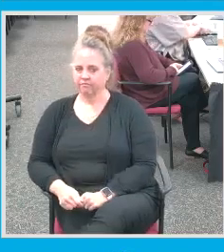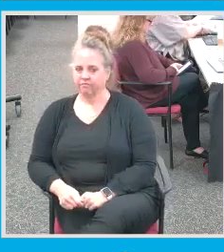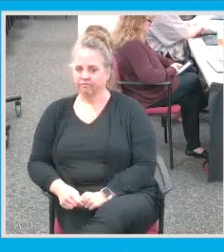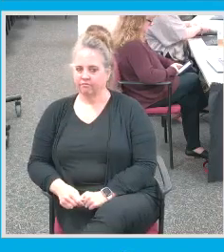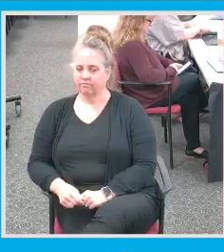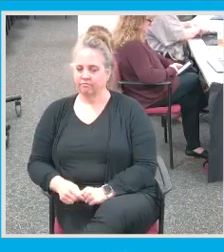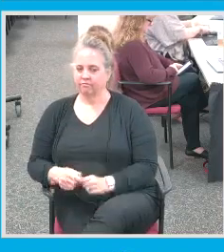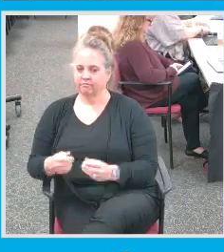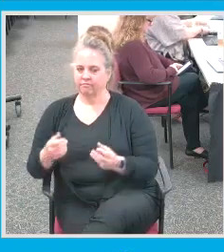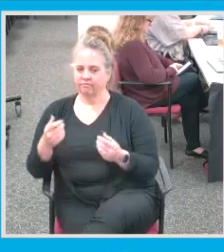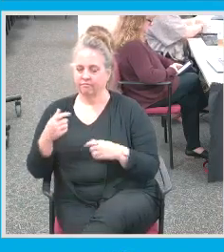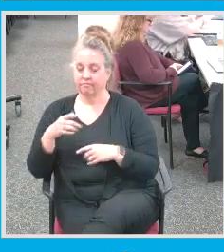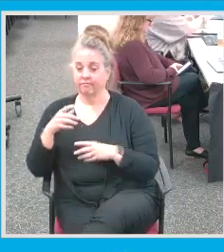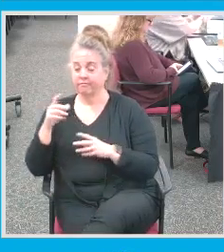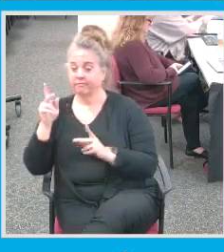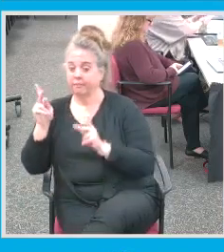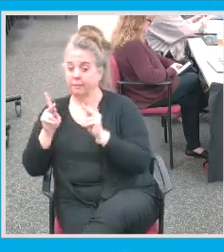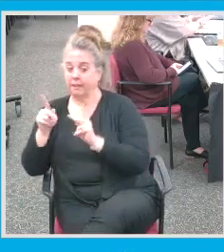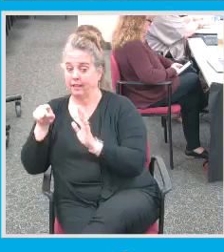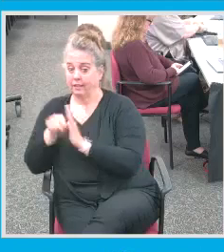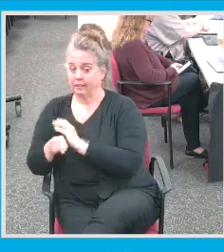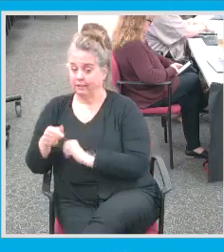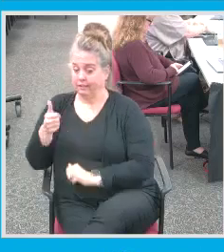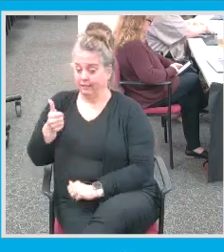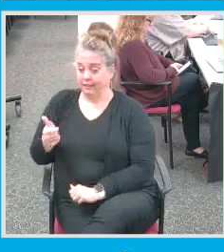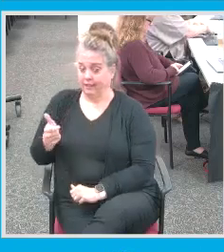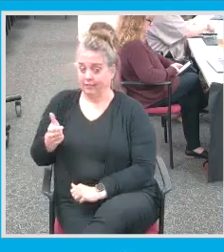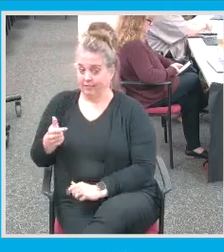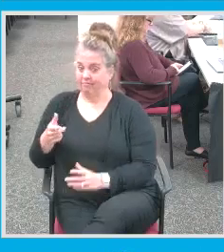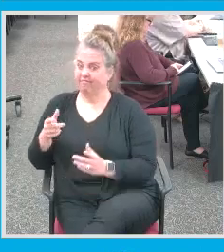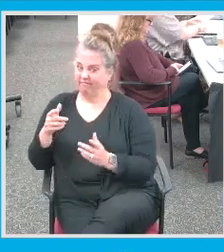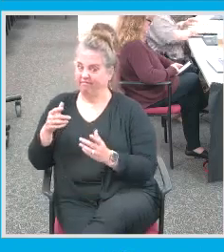firearm than by homicide and motor vehicle accidents combined.